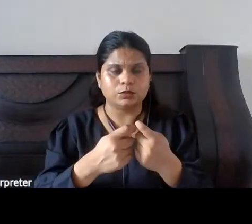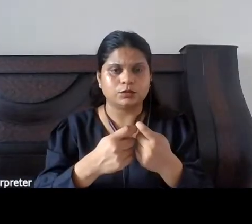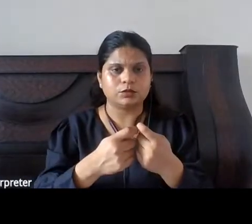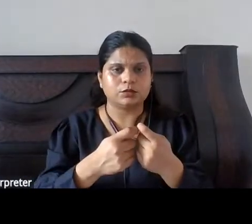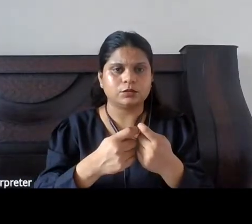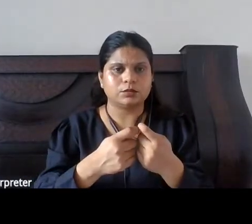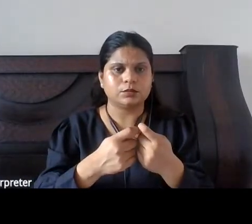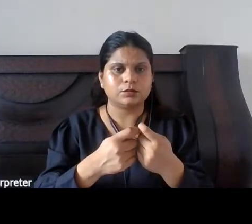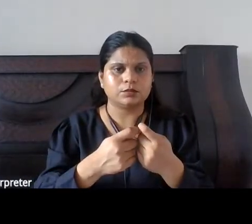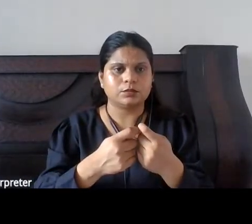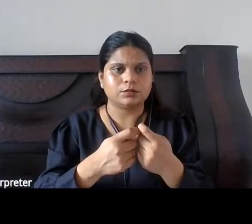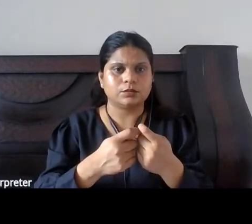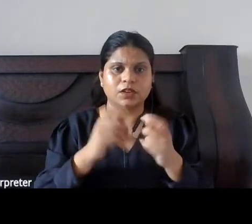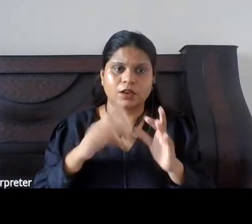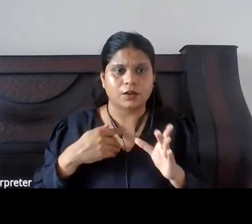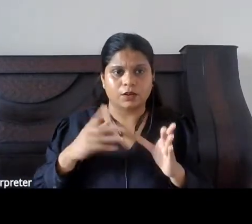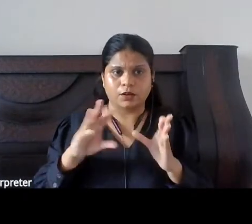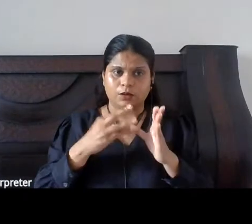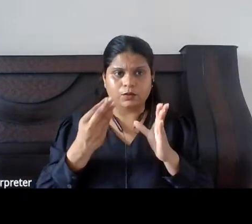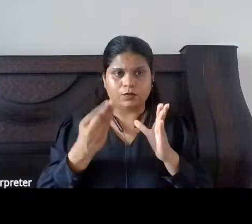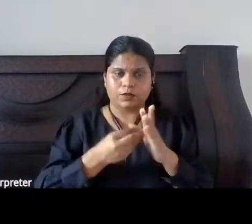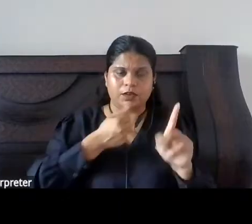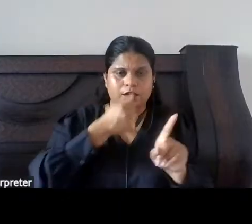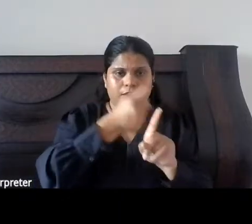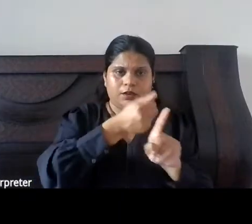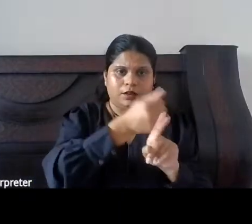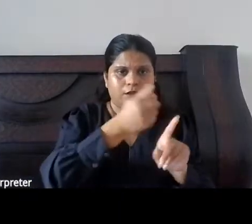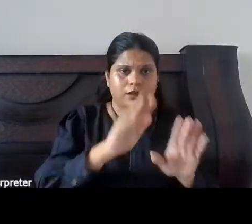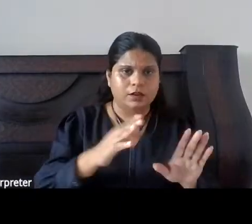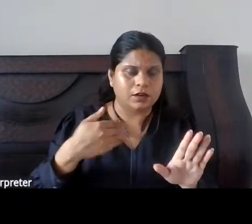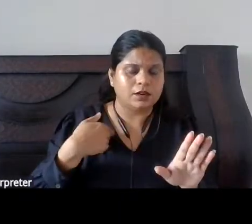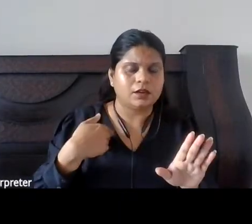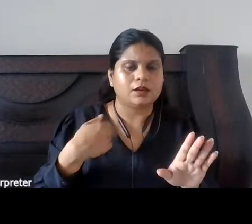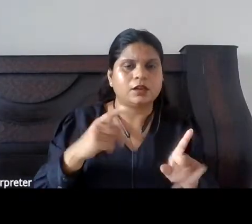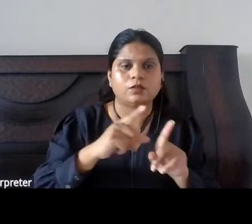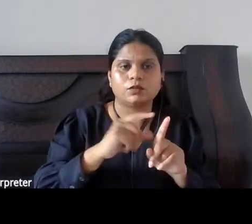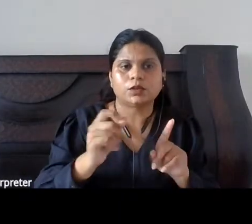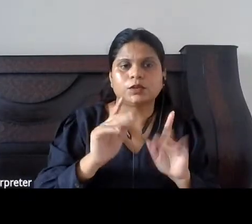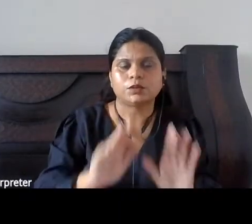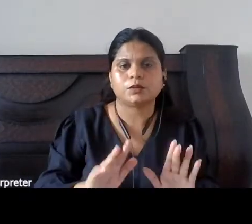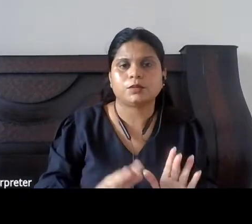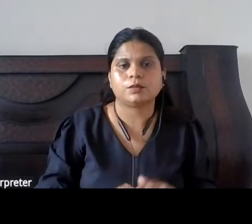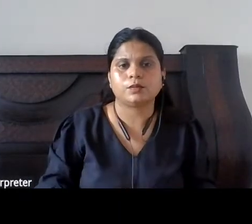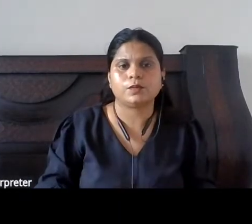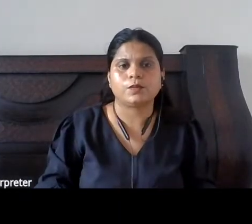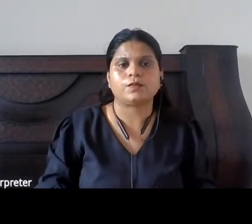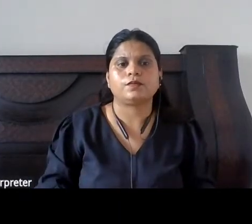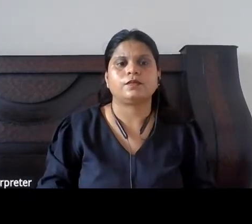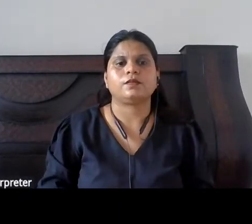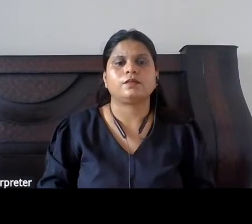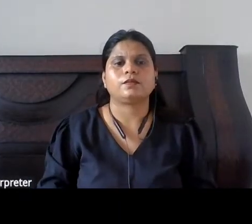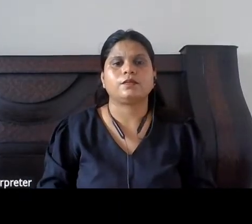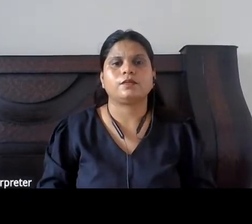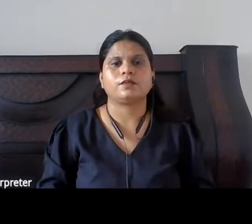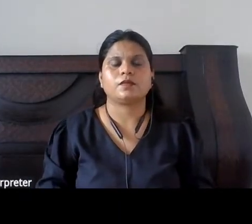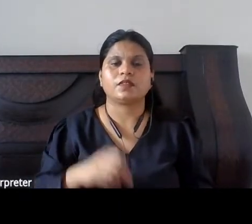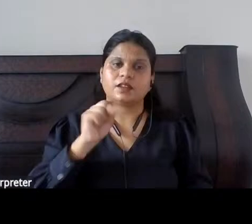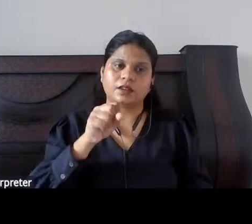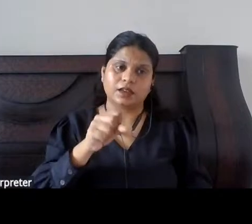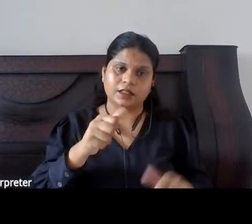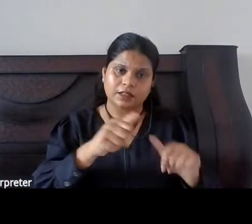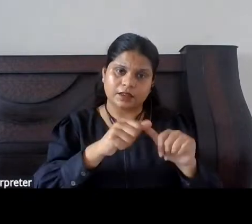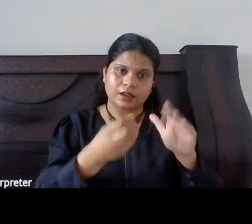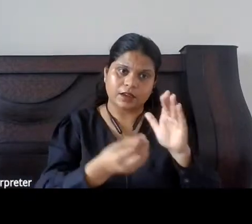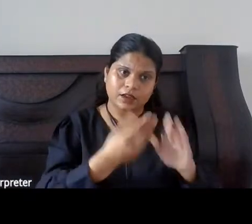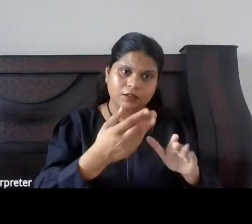When we say we need to advocate, we need to come out, and of course it's organizations